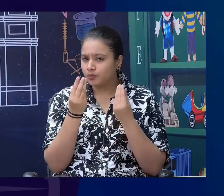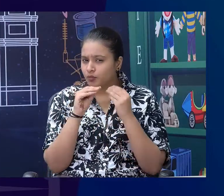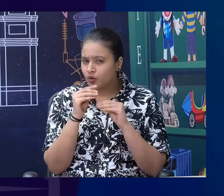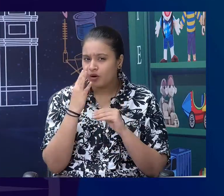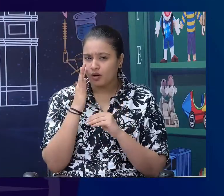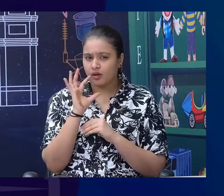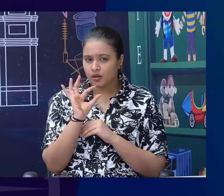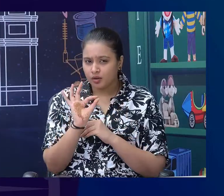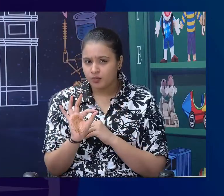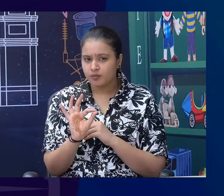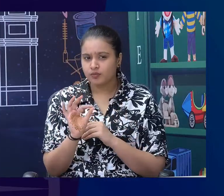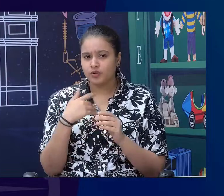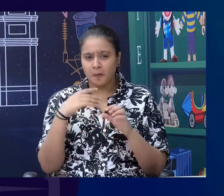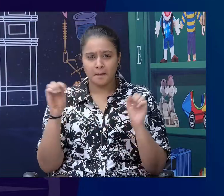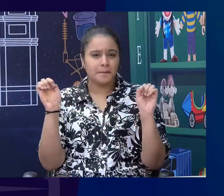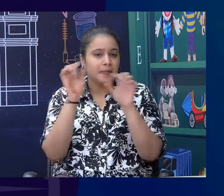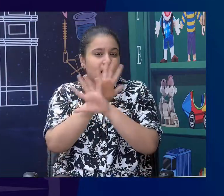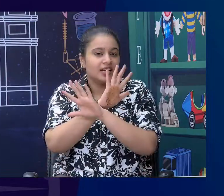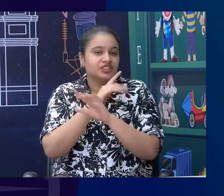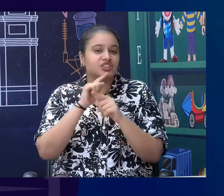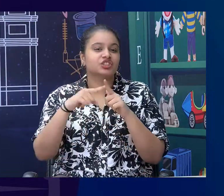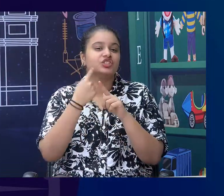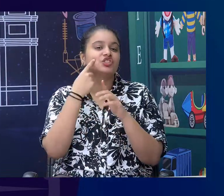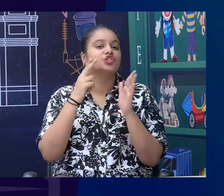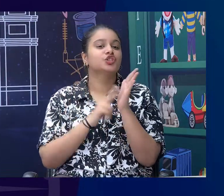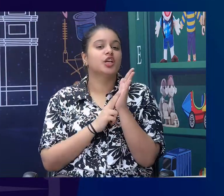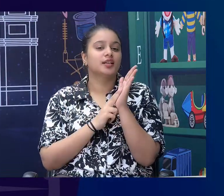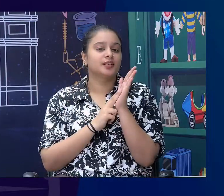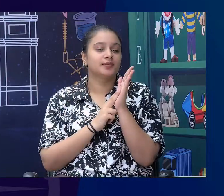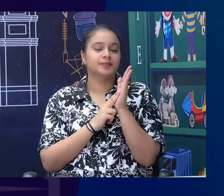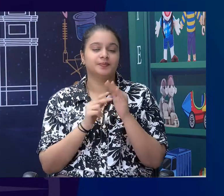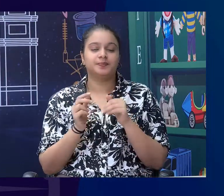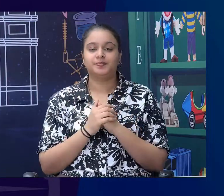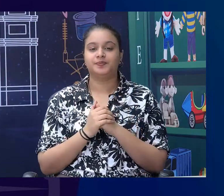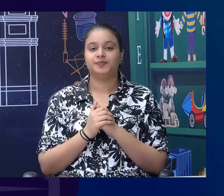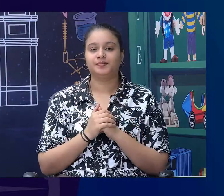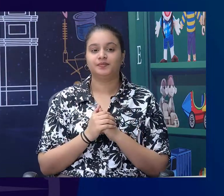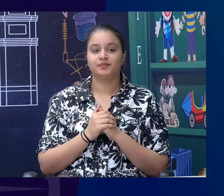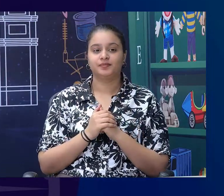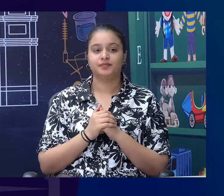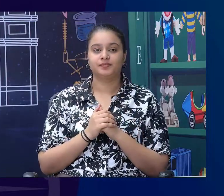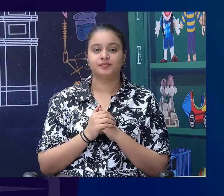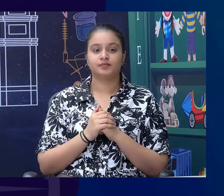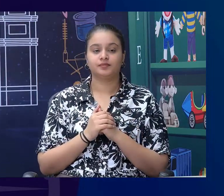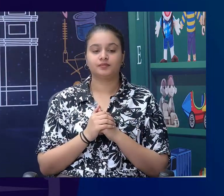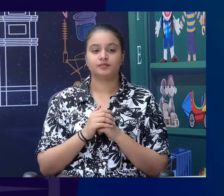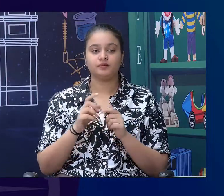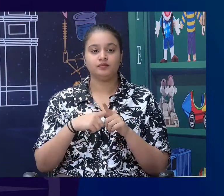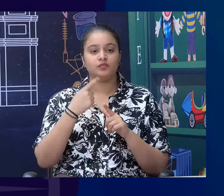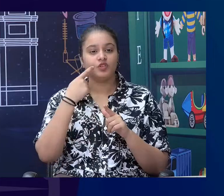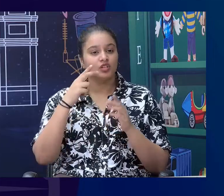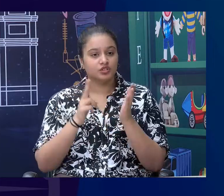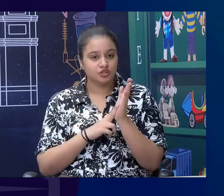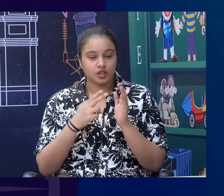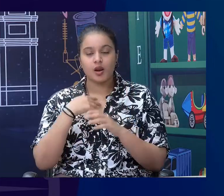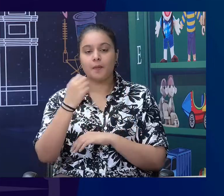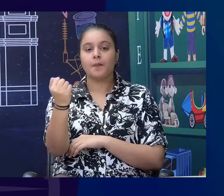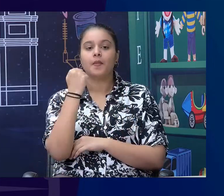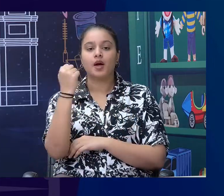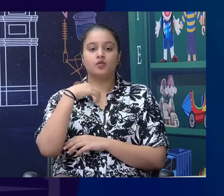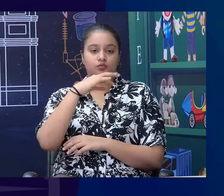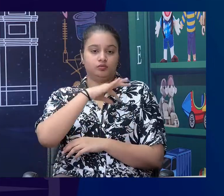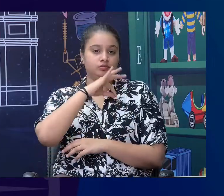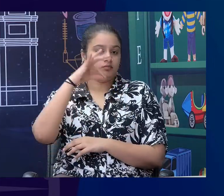most important and the magical character in the story. The jinn. Yes. Oh, yes. So the jinn is a powerful spirit